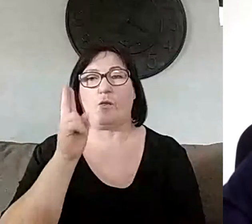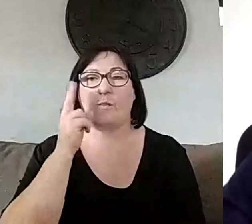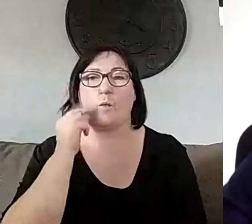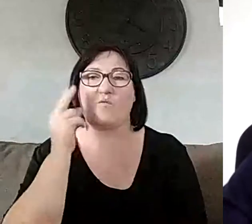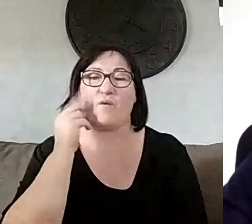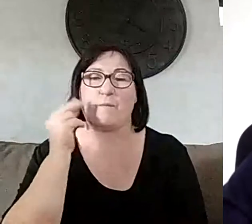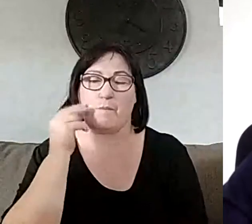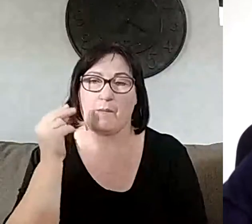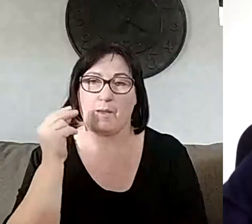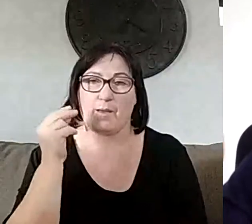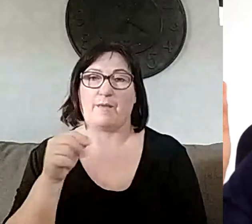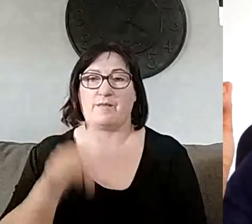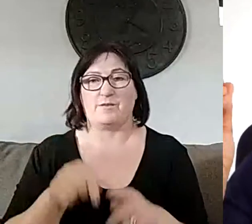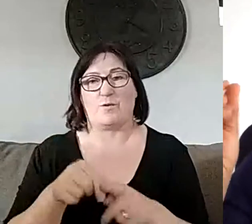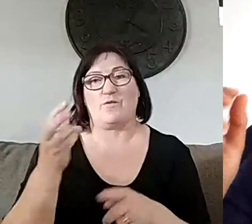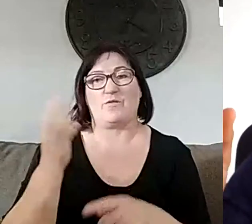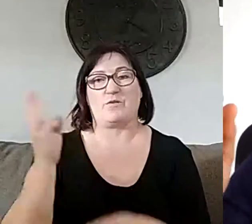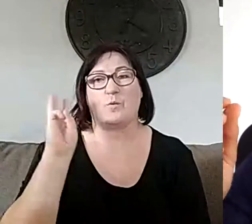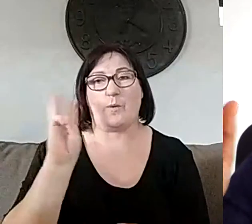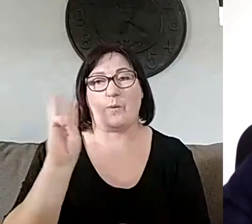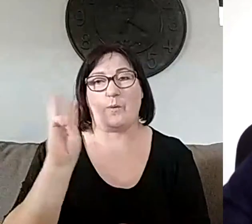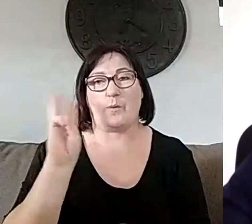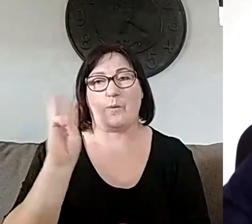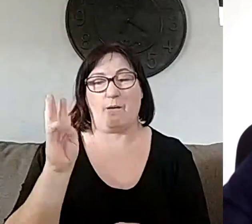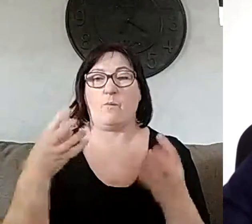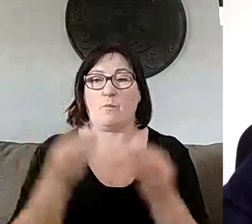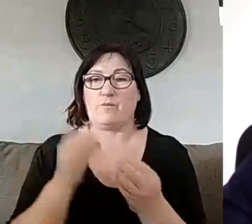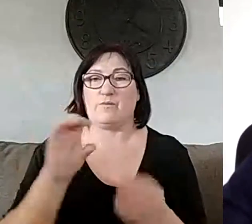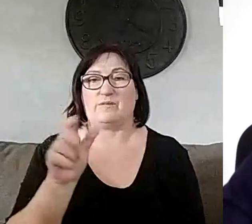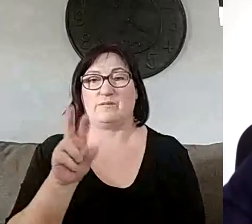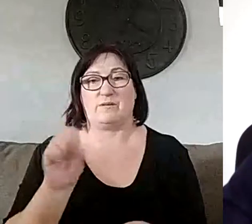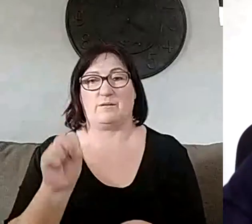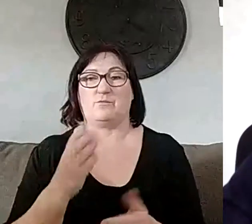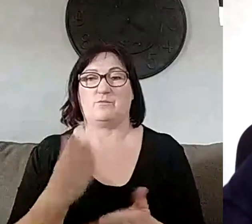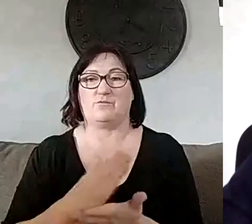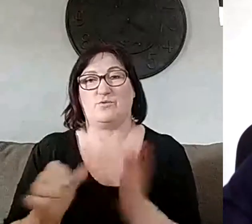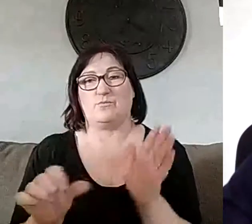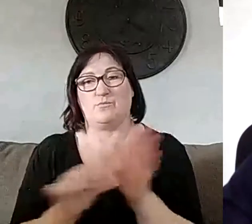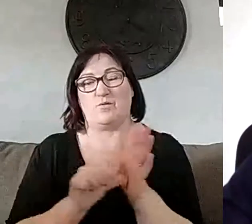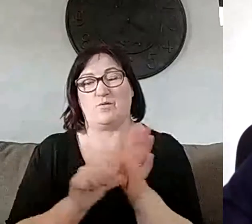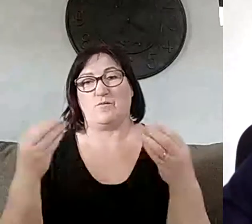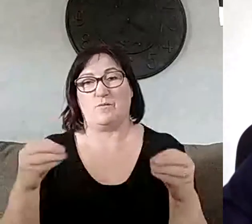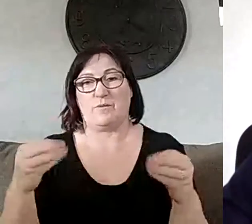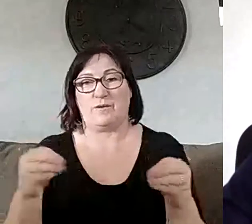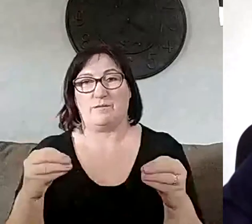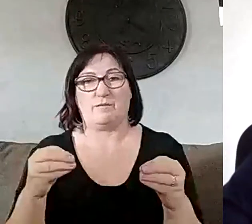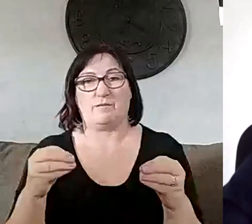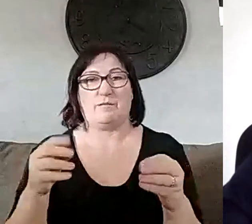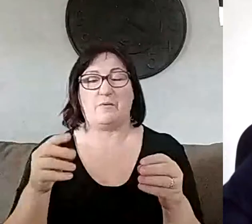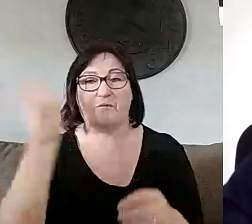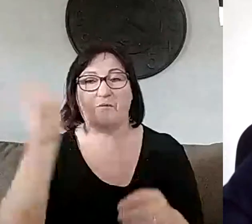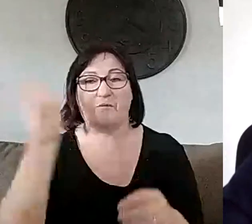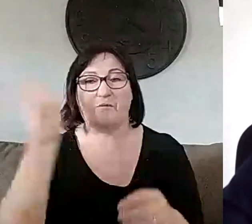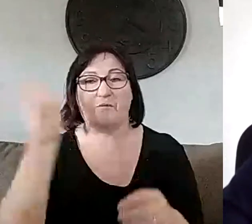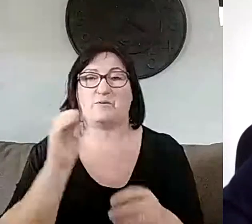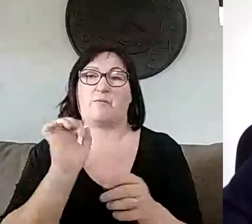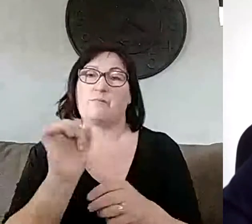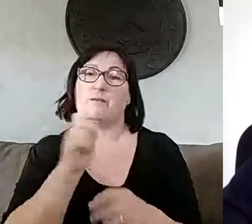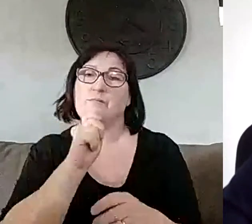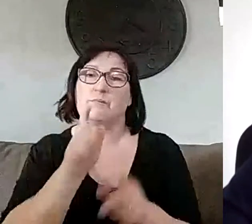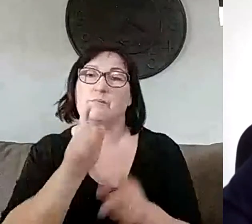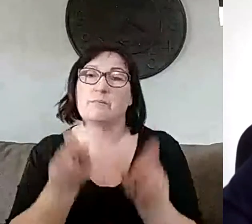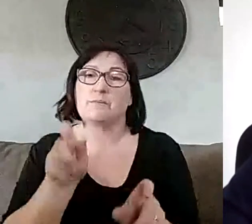webinars with SARS to share important information to small enterprises on their tax obligations and incentives